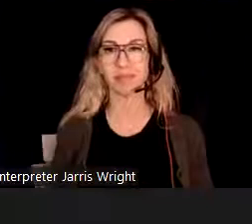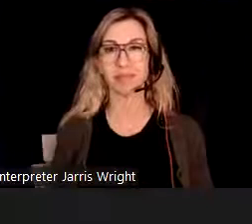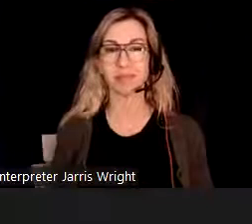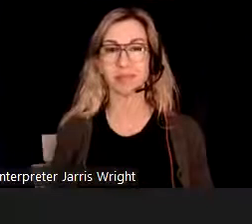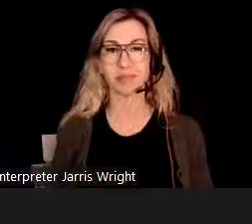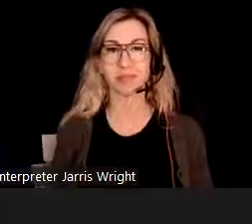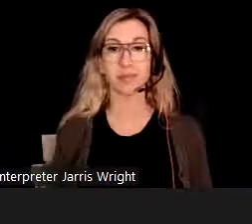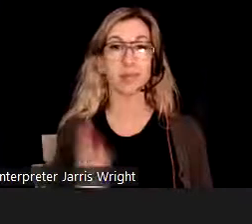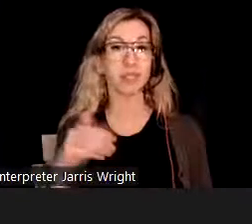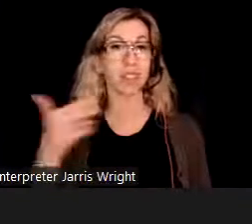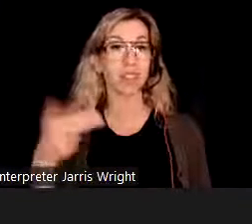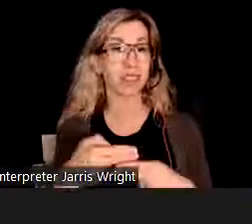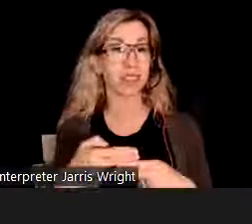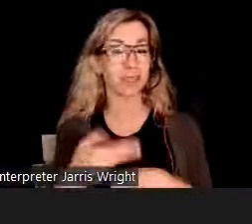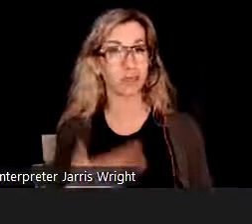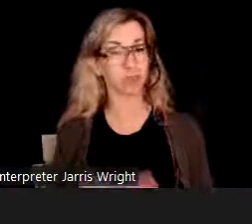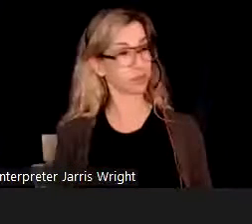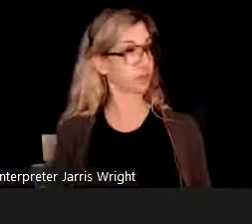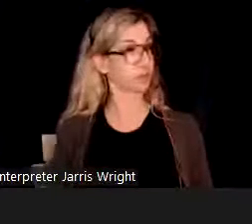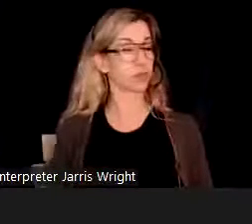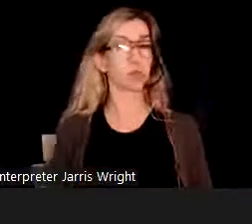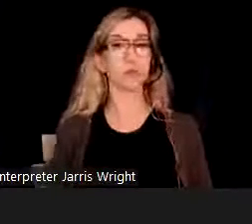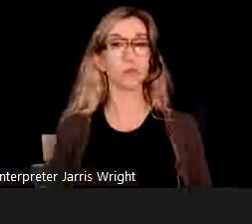Next slide, Carmen.